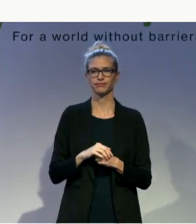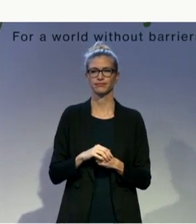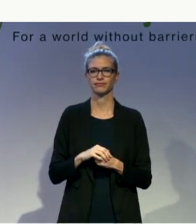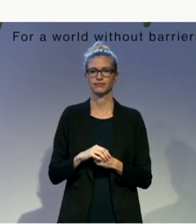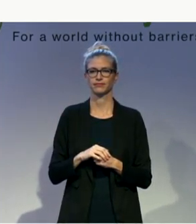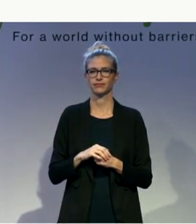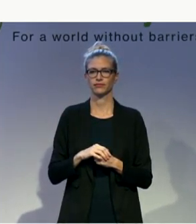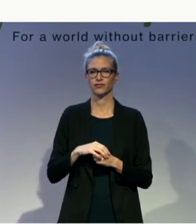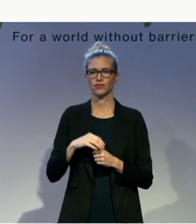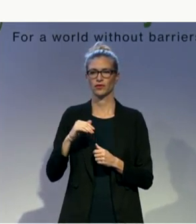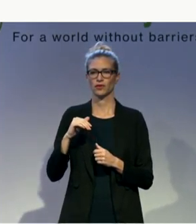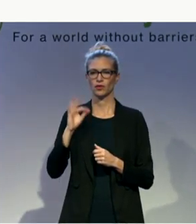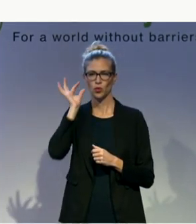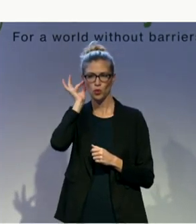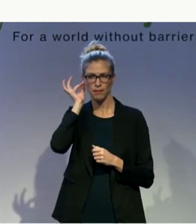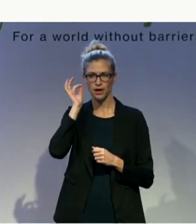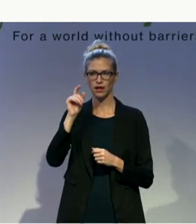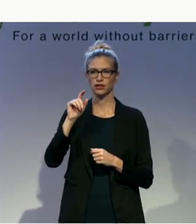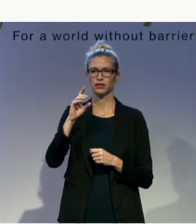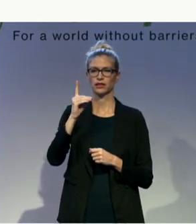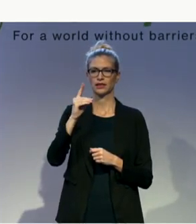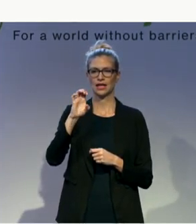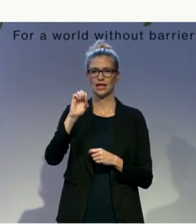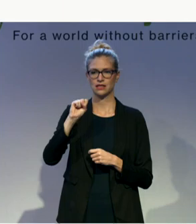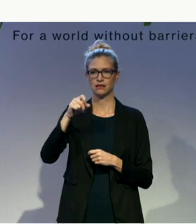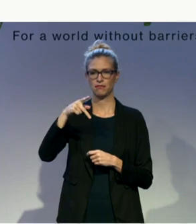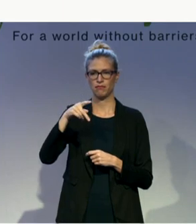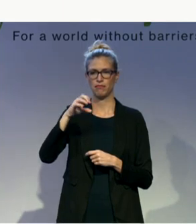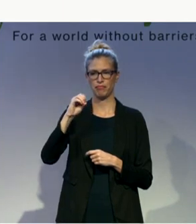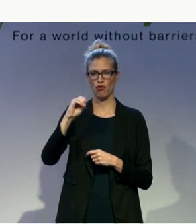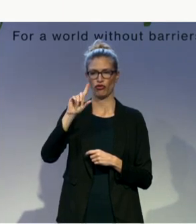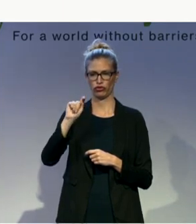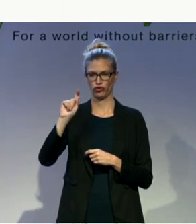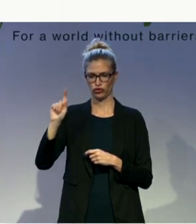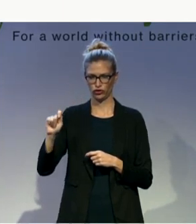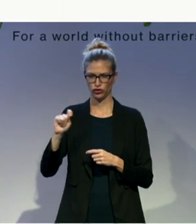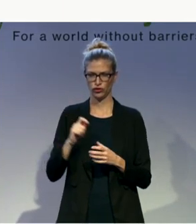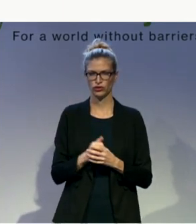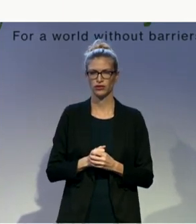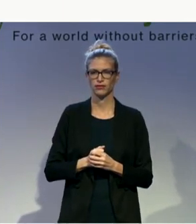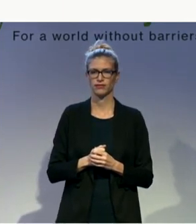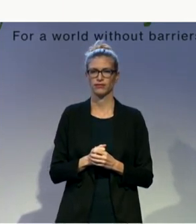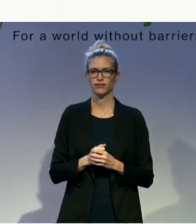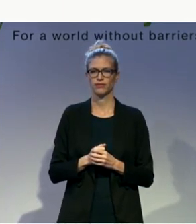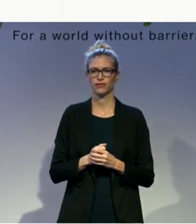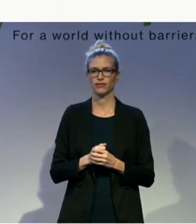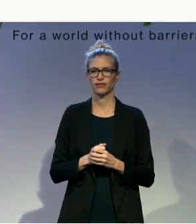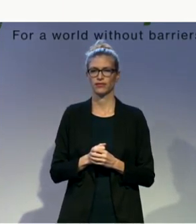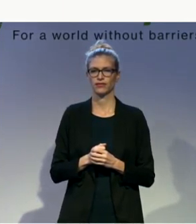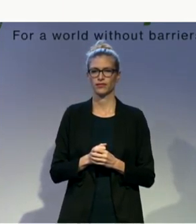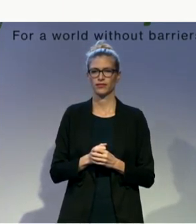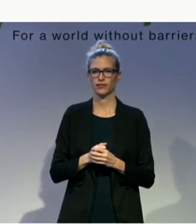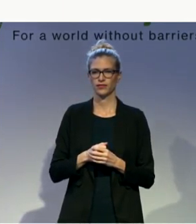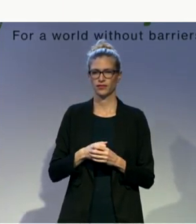and Antonio Hinojosa. And happy to welcome also